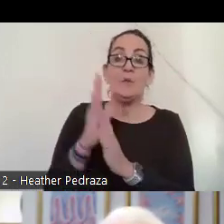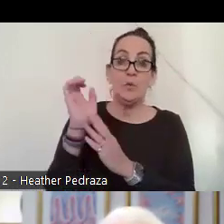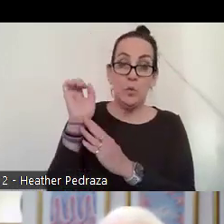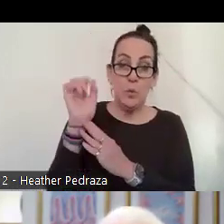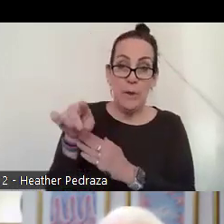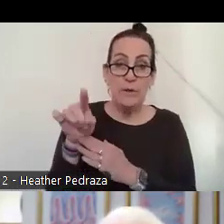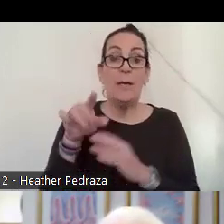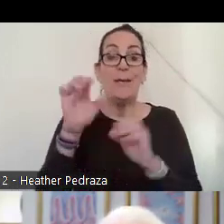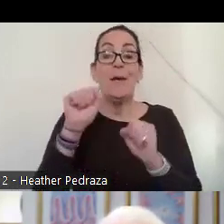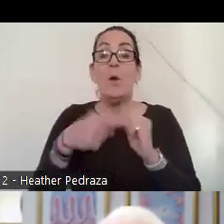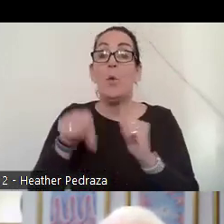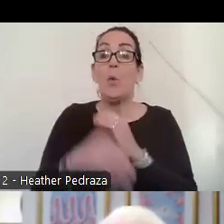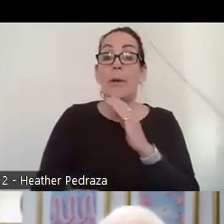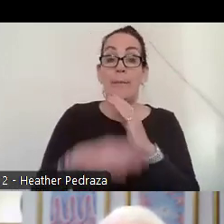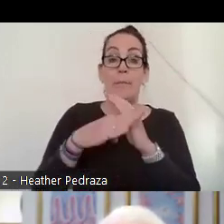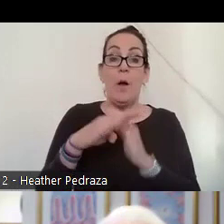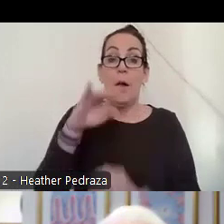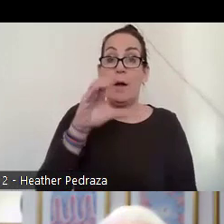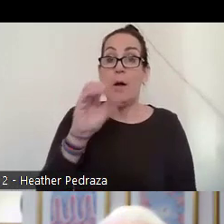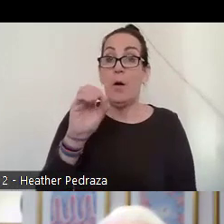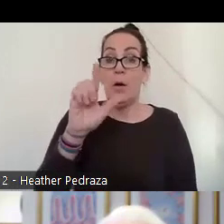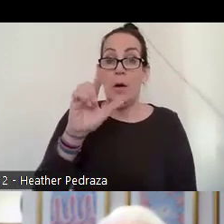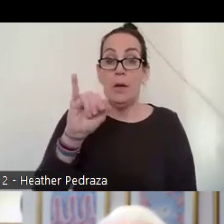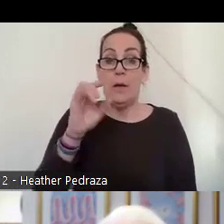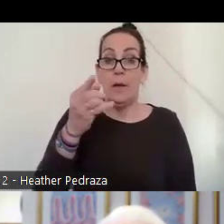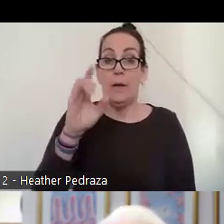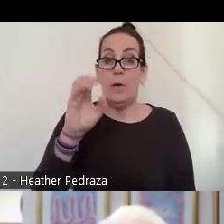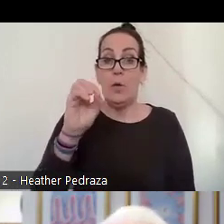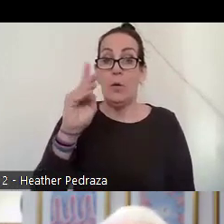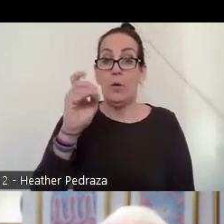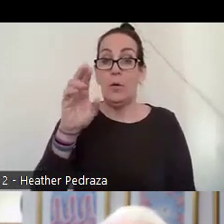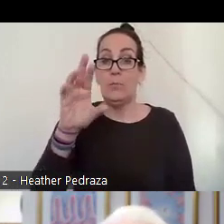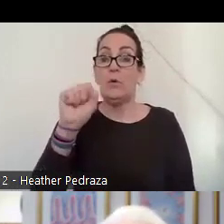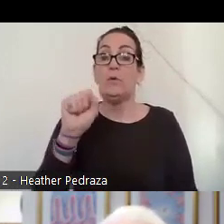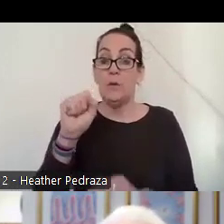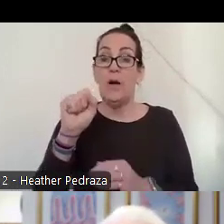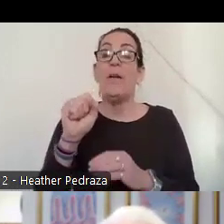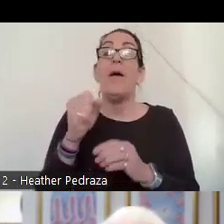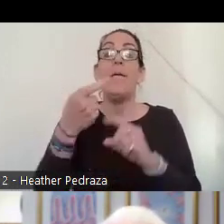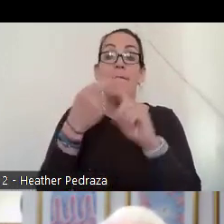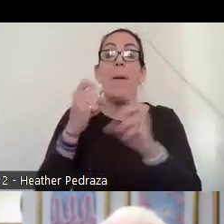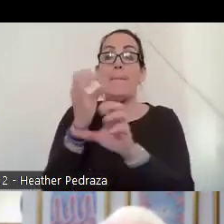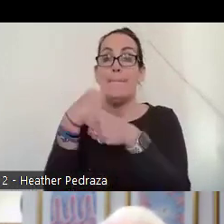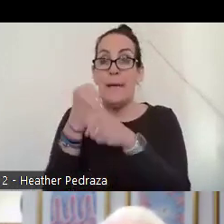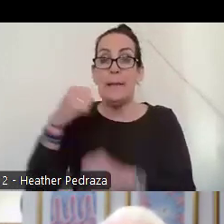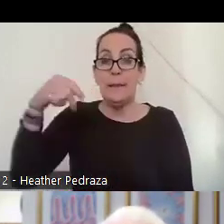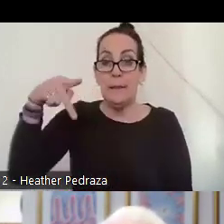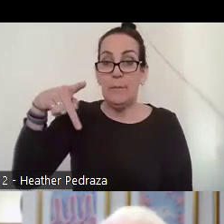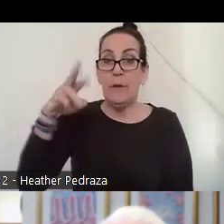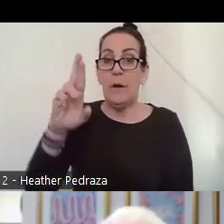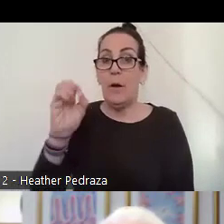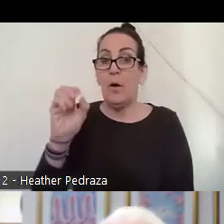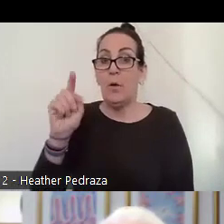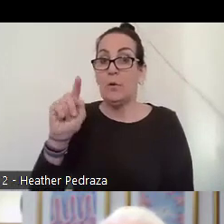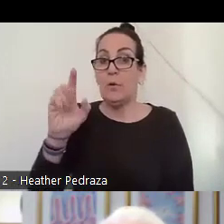the protofibrils, that section in the middle where the lecanemab dotted line is there? Can we